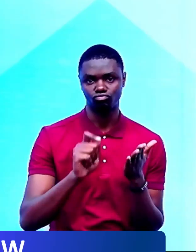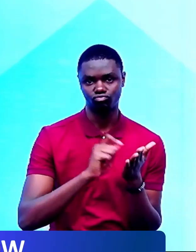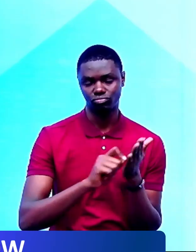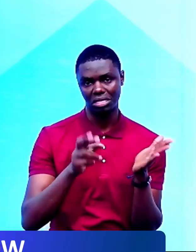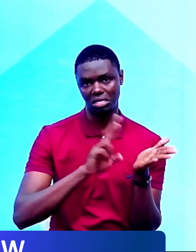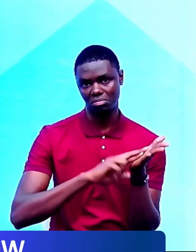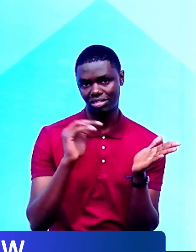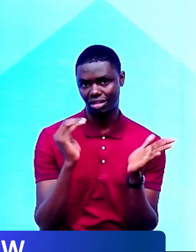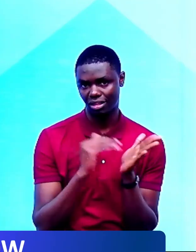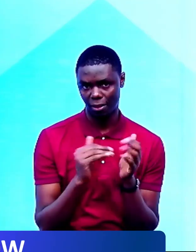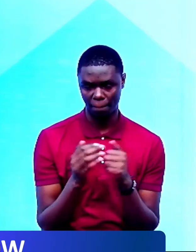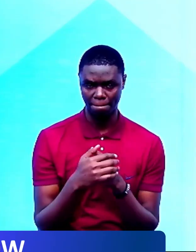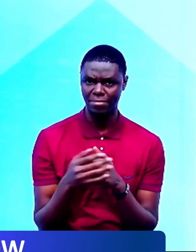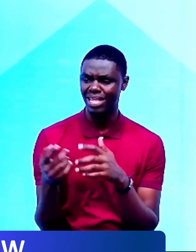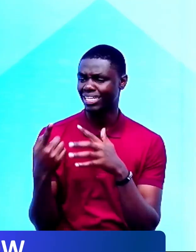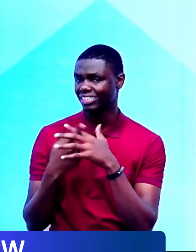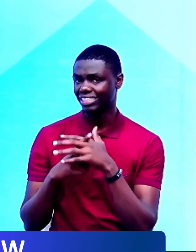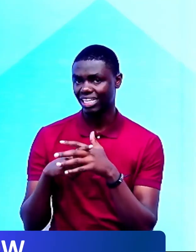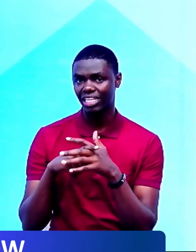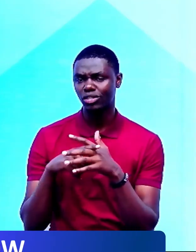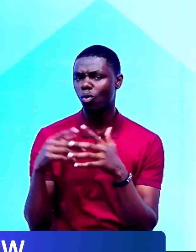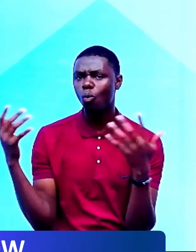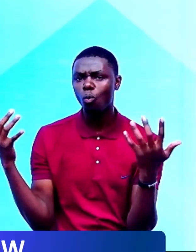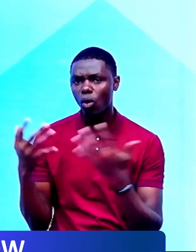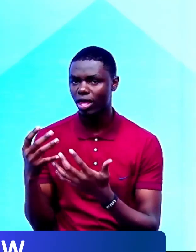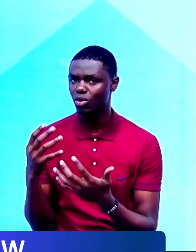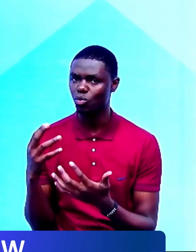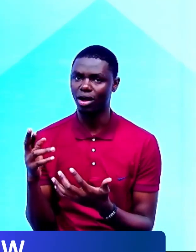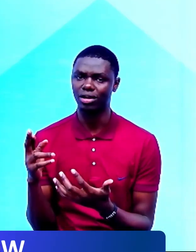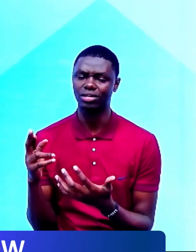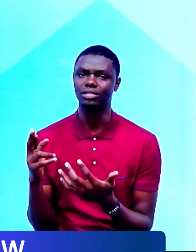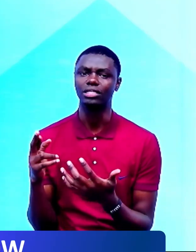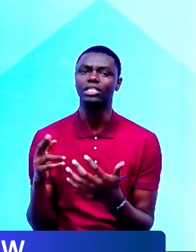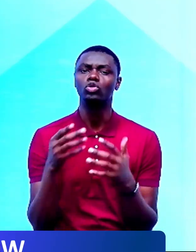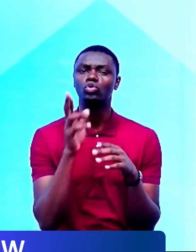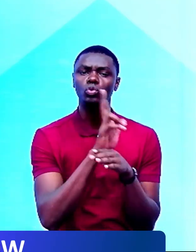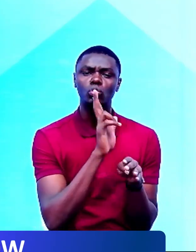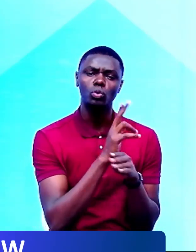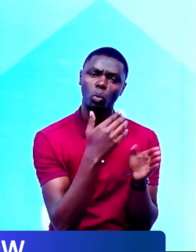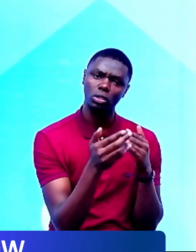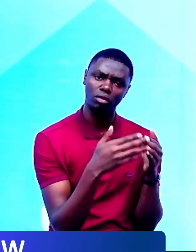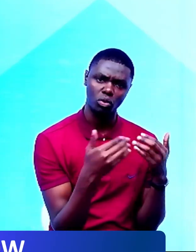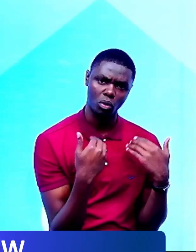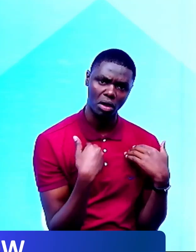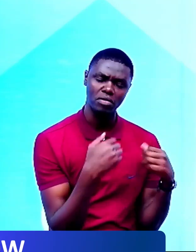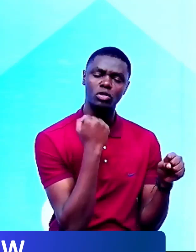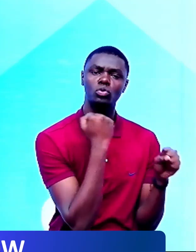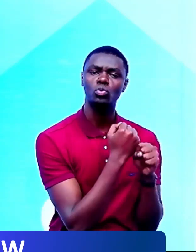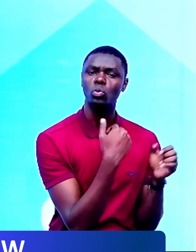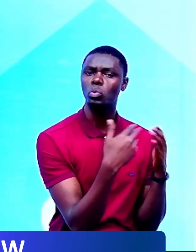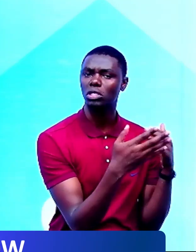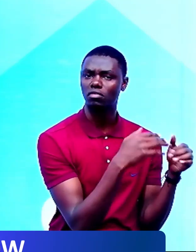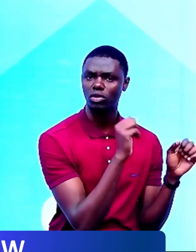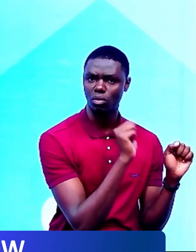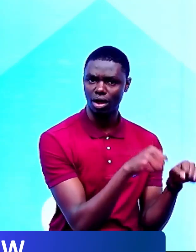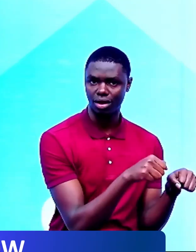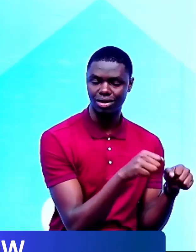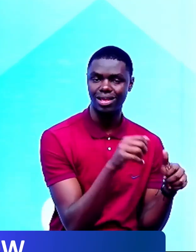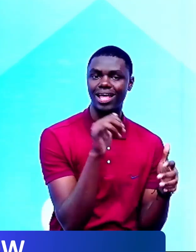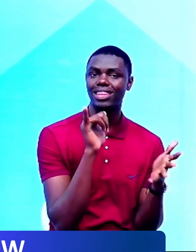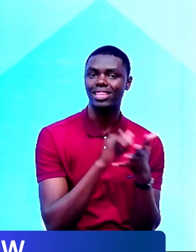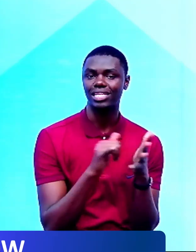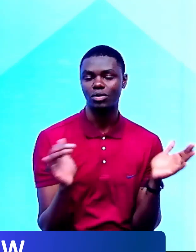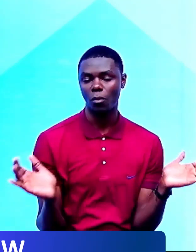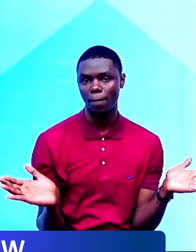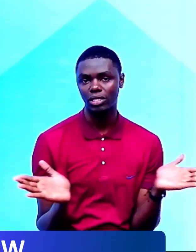it again. Start where you are, use what you have, and do what you can. I hope that is